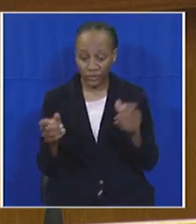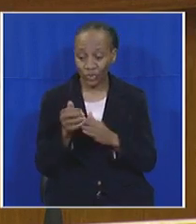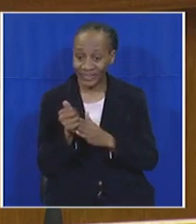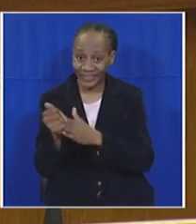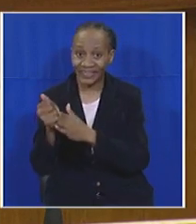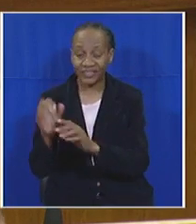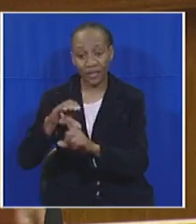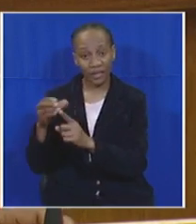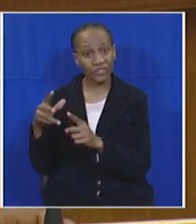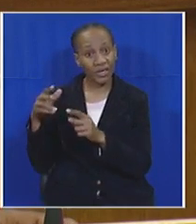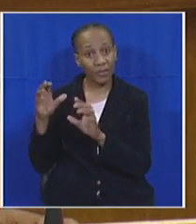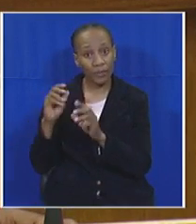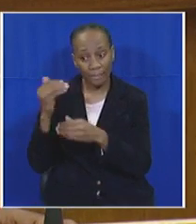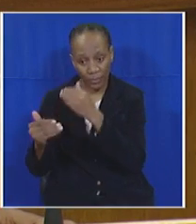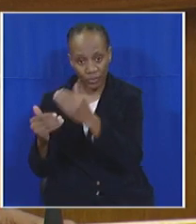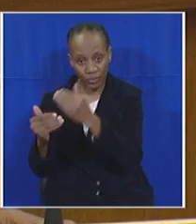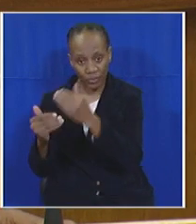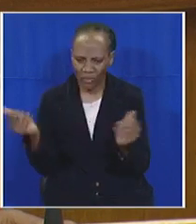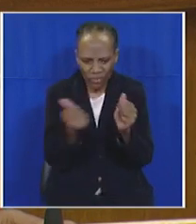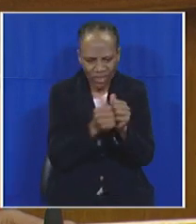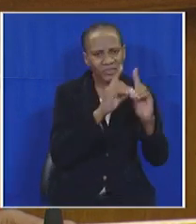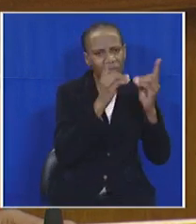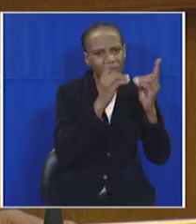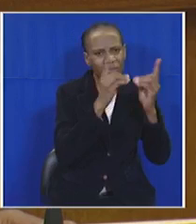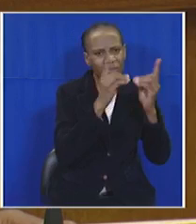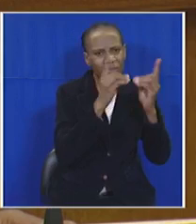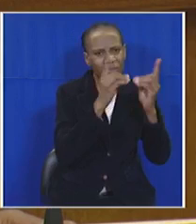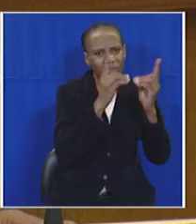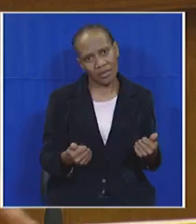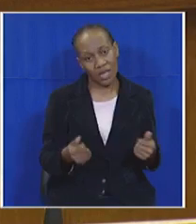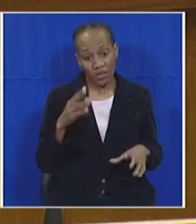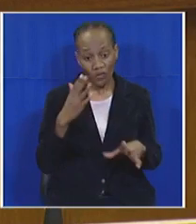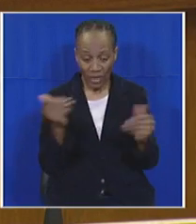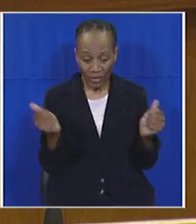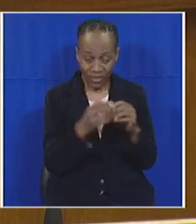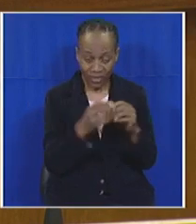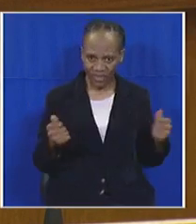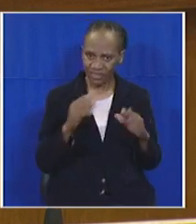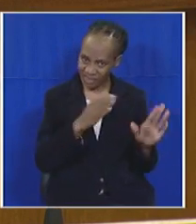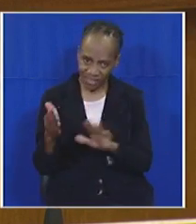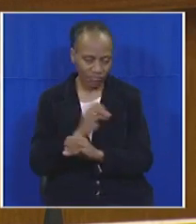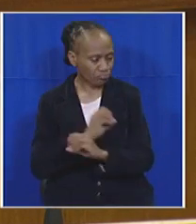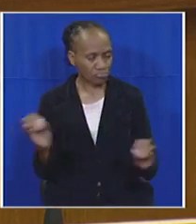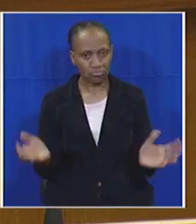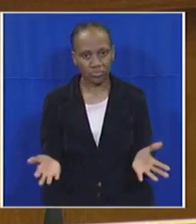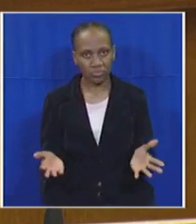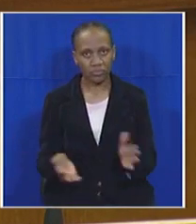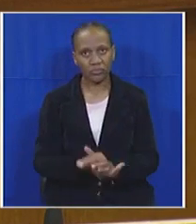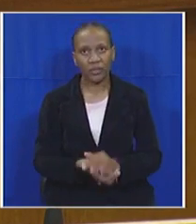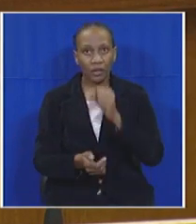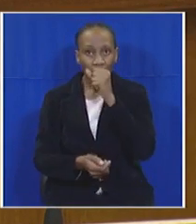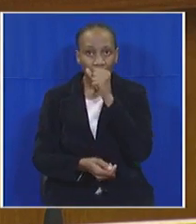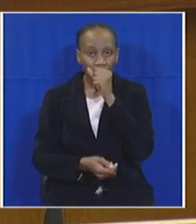besebenzisana ngendlela enhle. Chairperson, the Department of Cooperative Governance and Traditional Affairs is at the coalface of